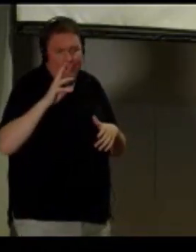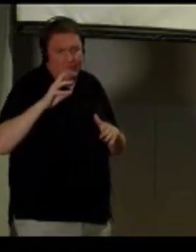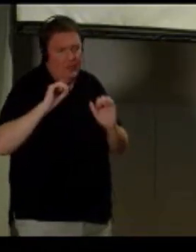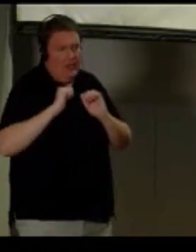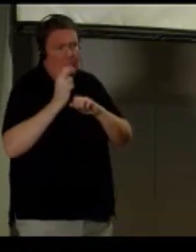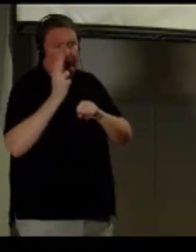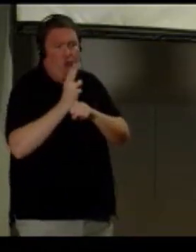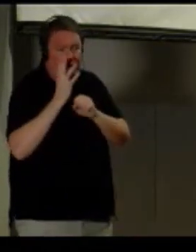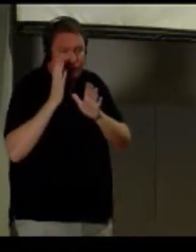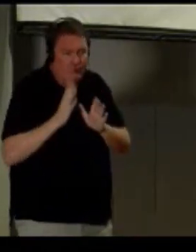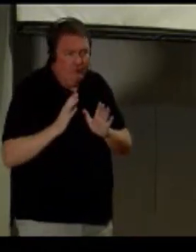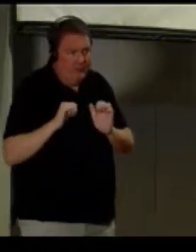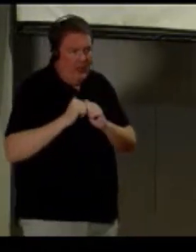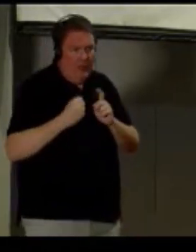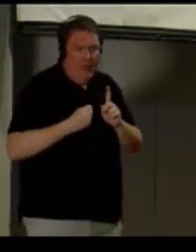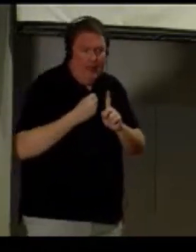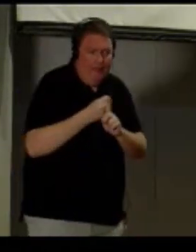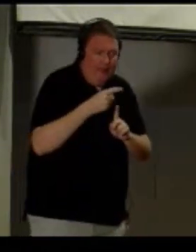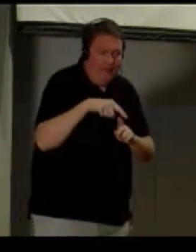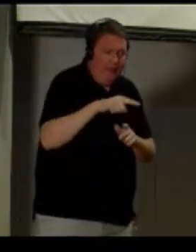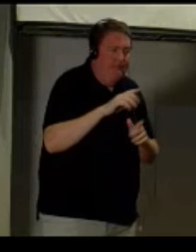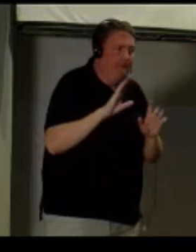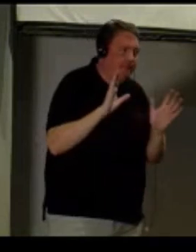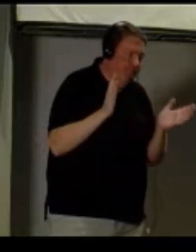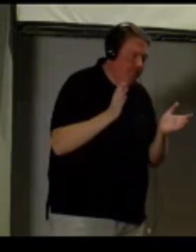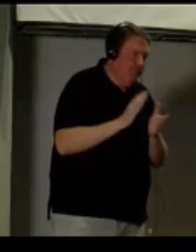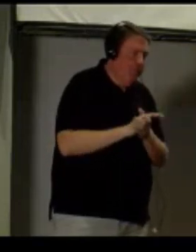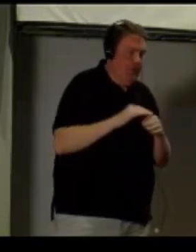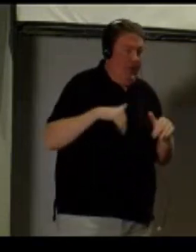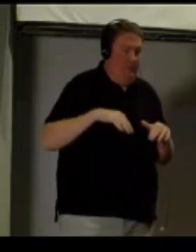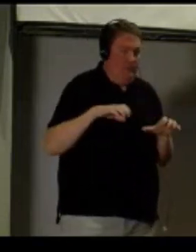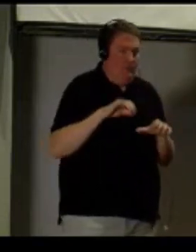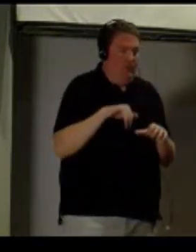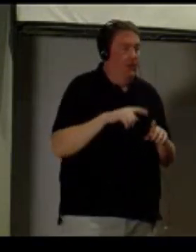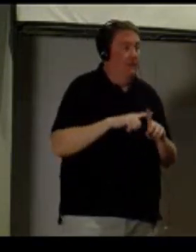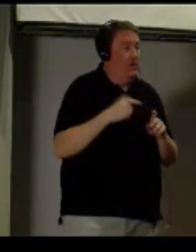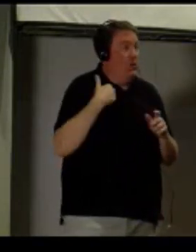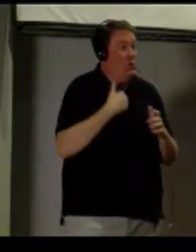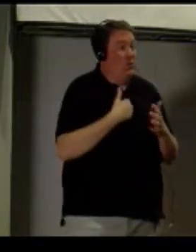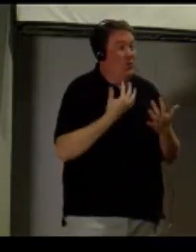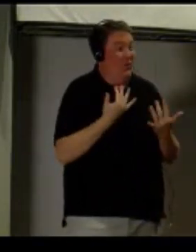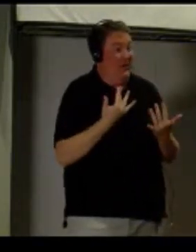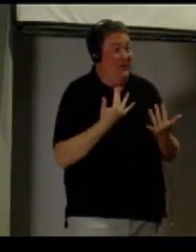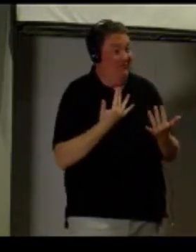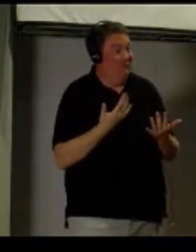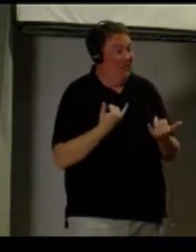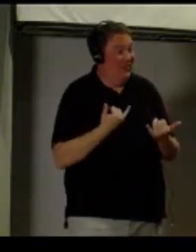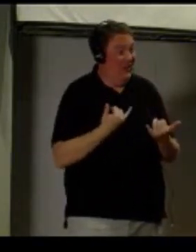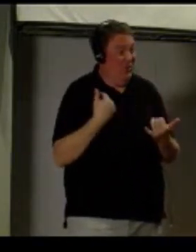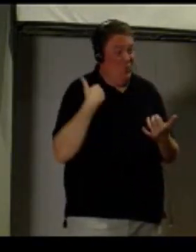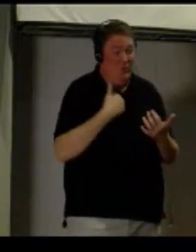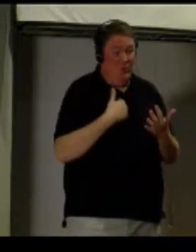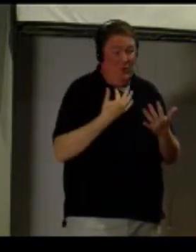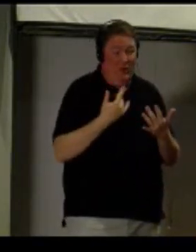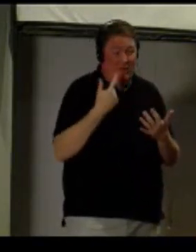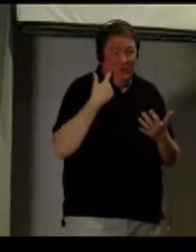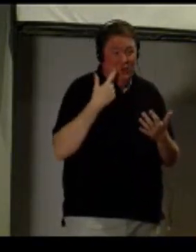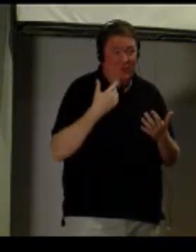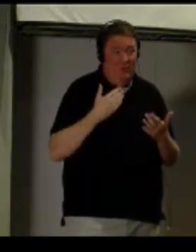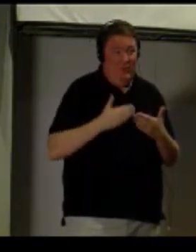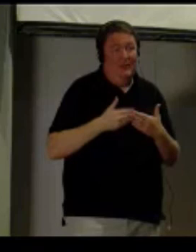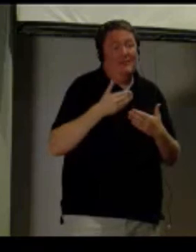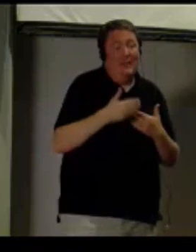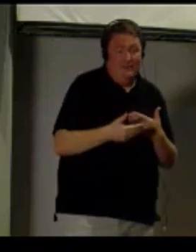that's ultimately impacting them. But I think we're waiting until kind of our next sort